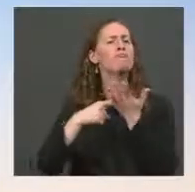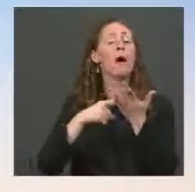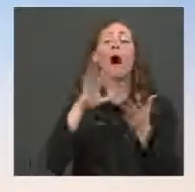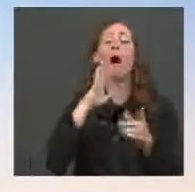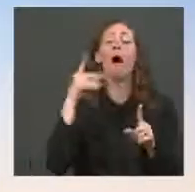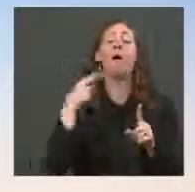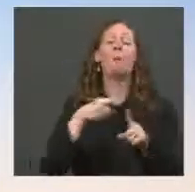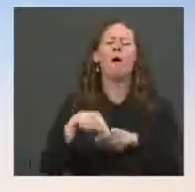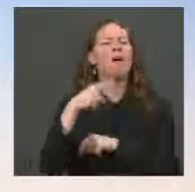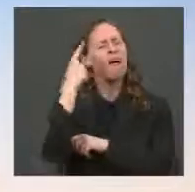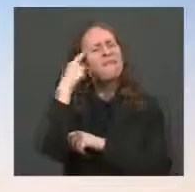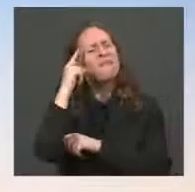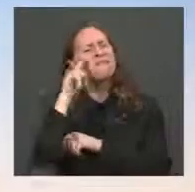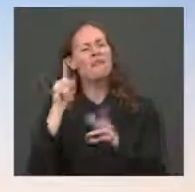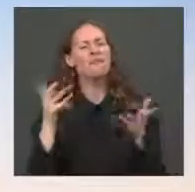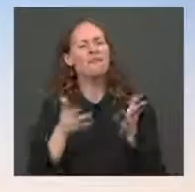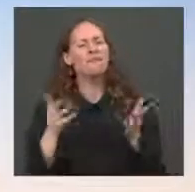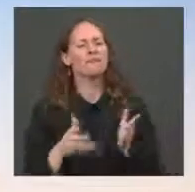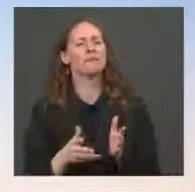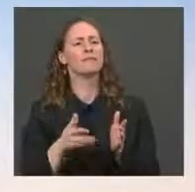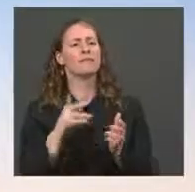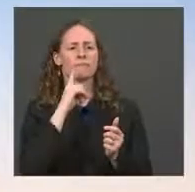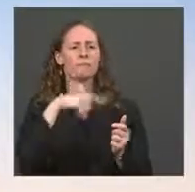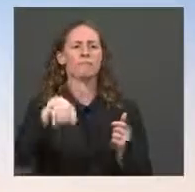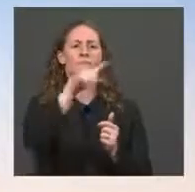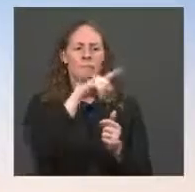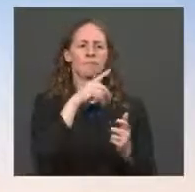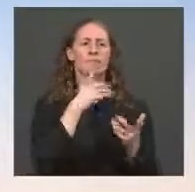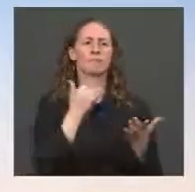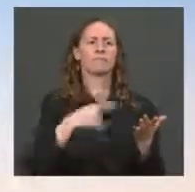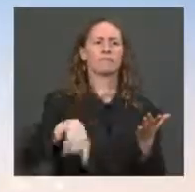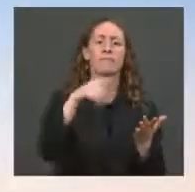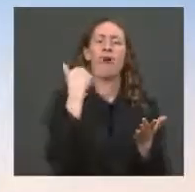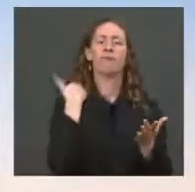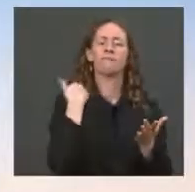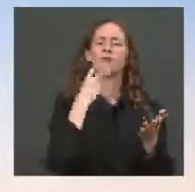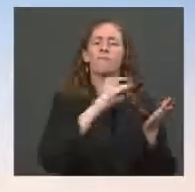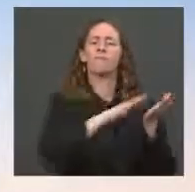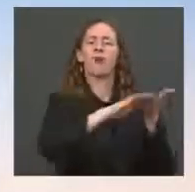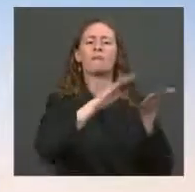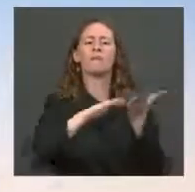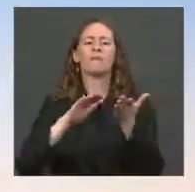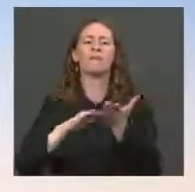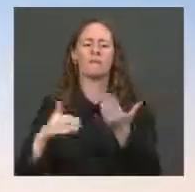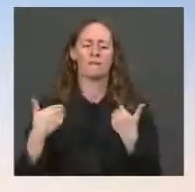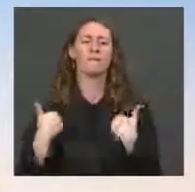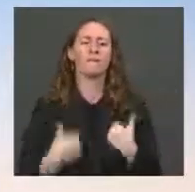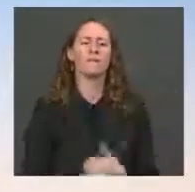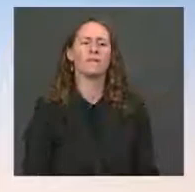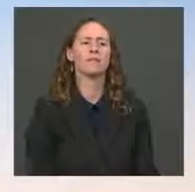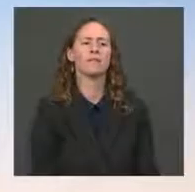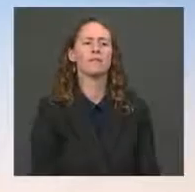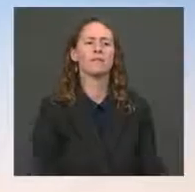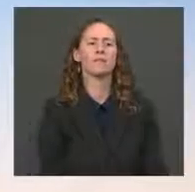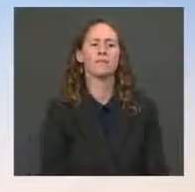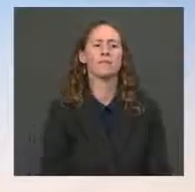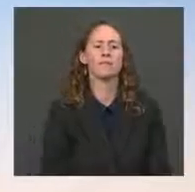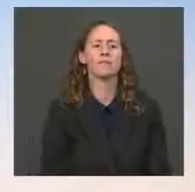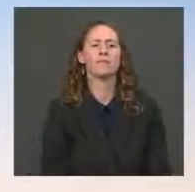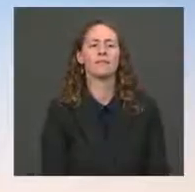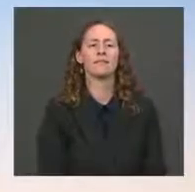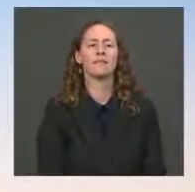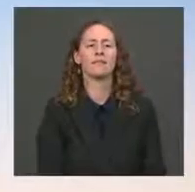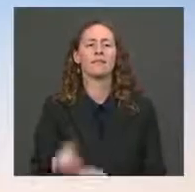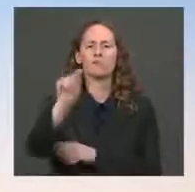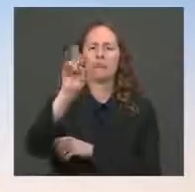from the beginning the TRIPS waiver process would be a long one. It is. I know we're in September, but we always knew that it would be a lengthy process. But that's never